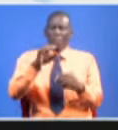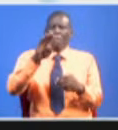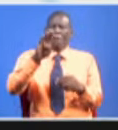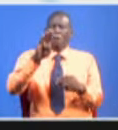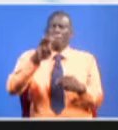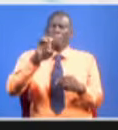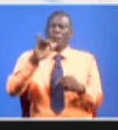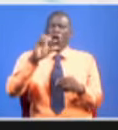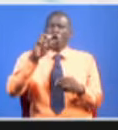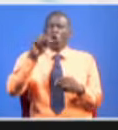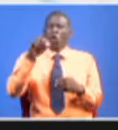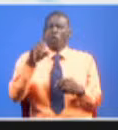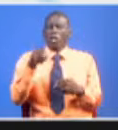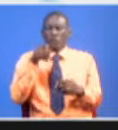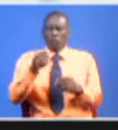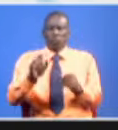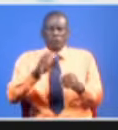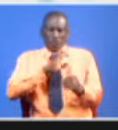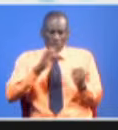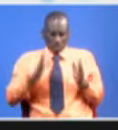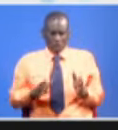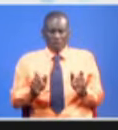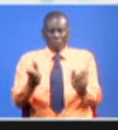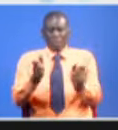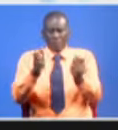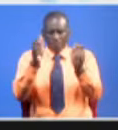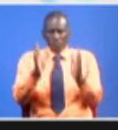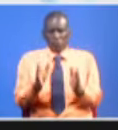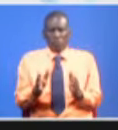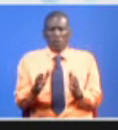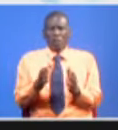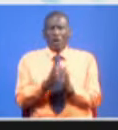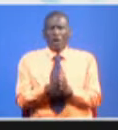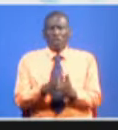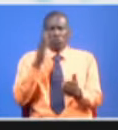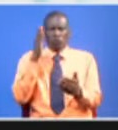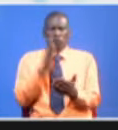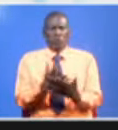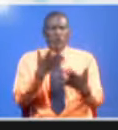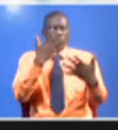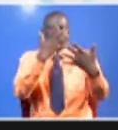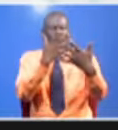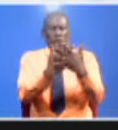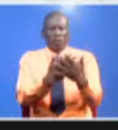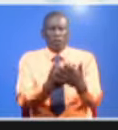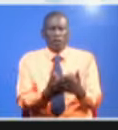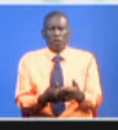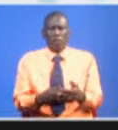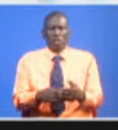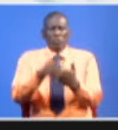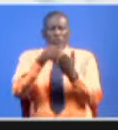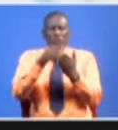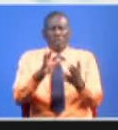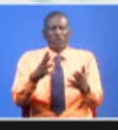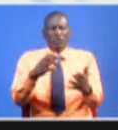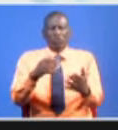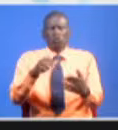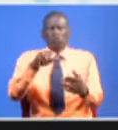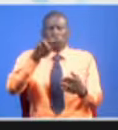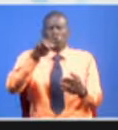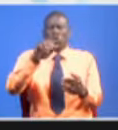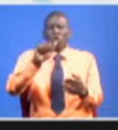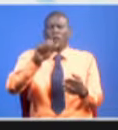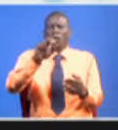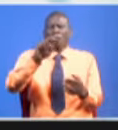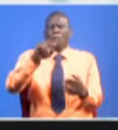was a Christian journalist, and he was actually jailed. He was sent to Manyani Maximum Prison together with